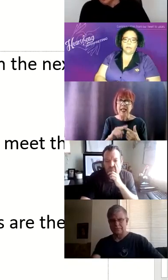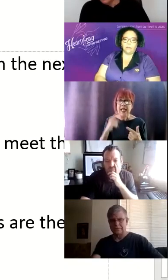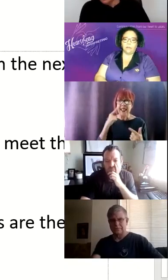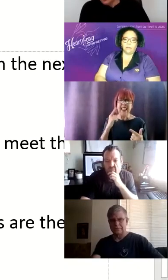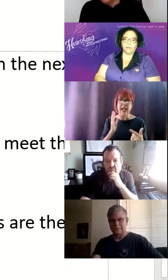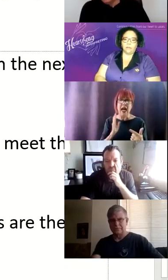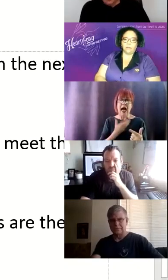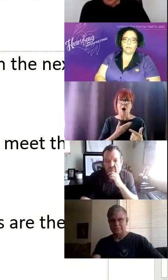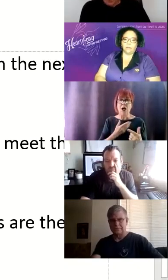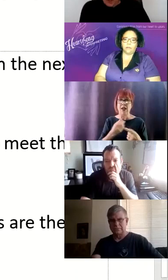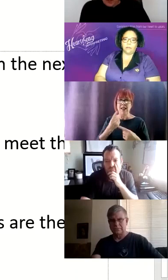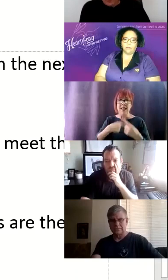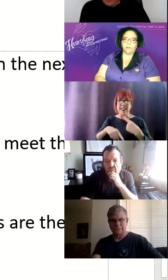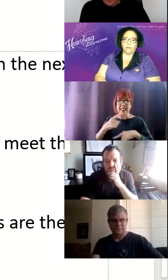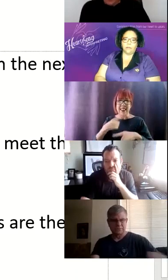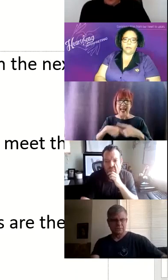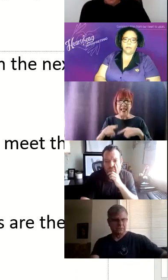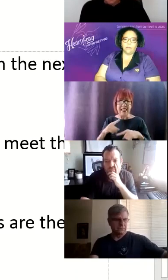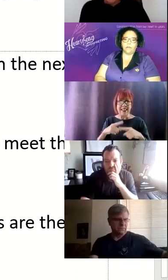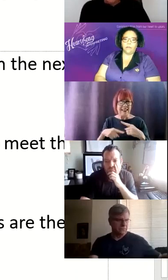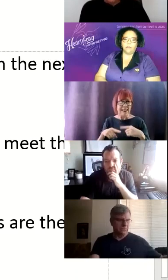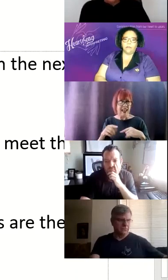or up to date as well.